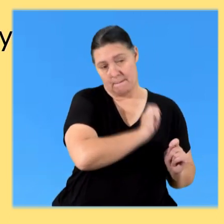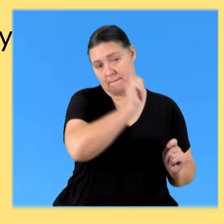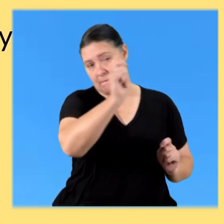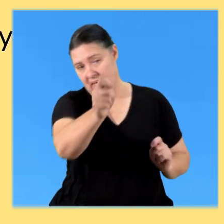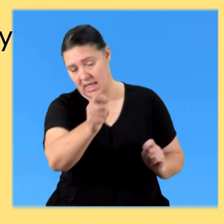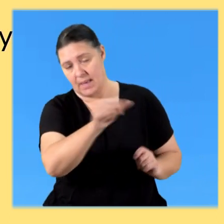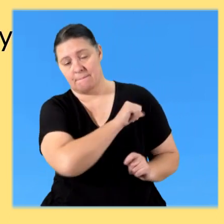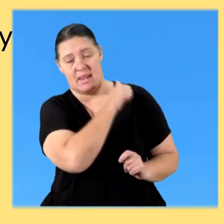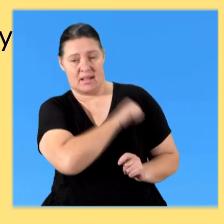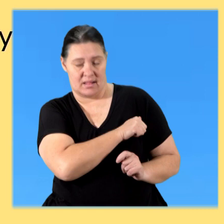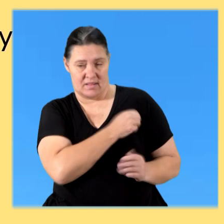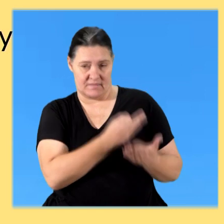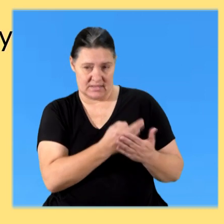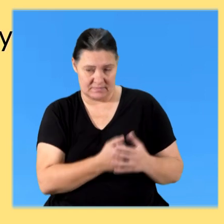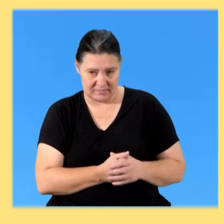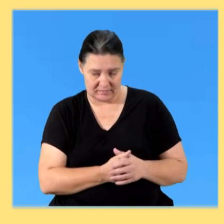aid fund.